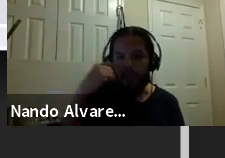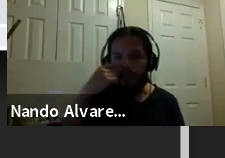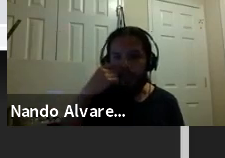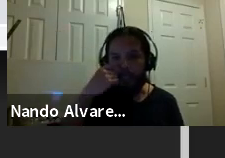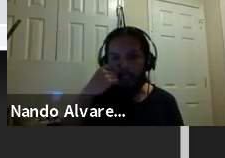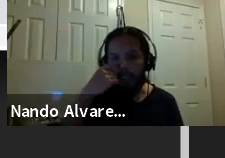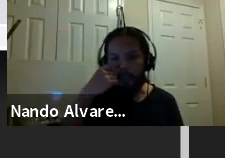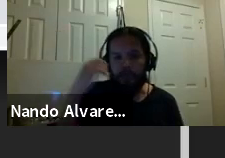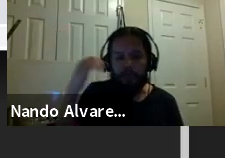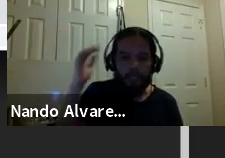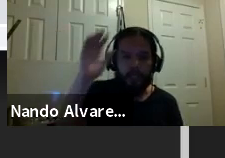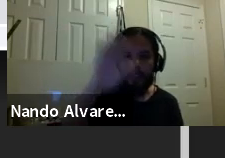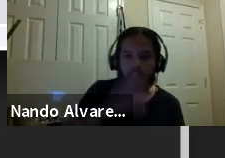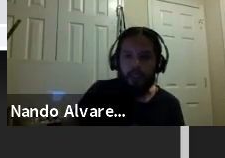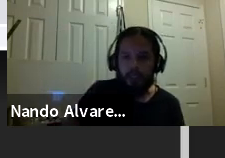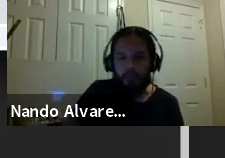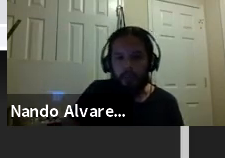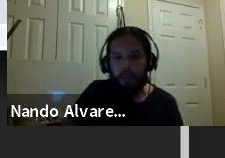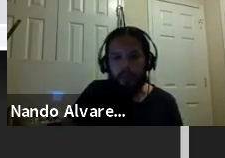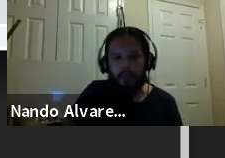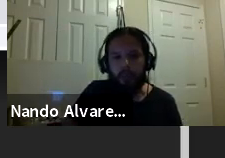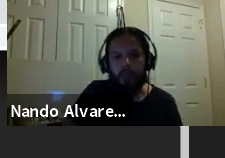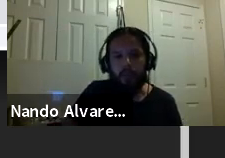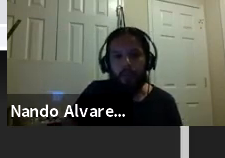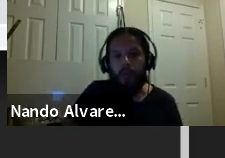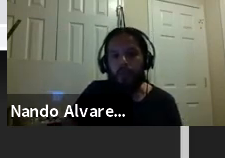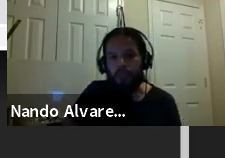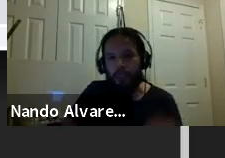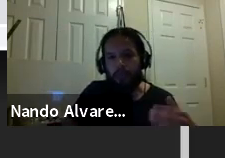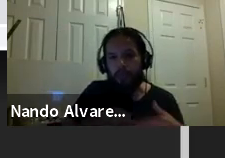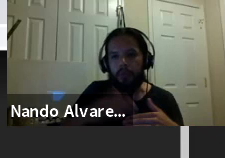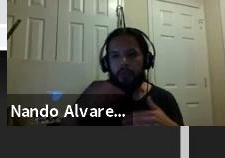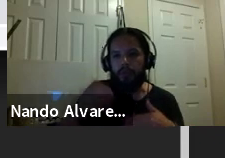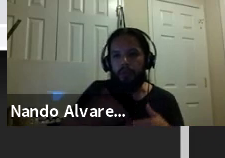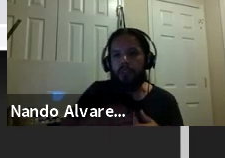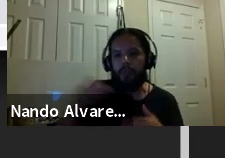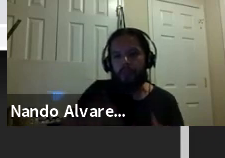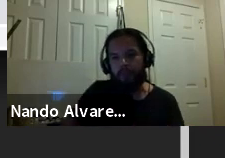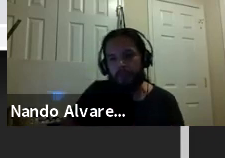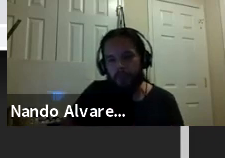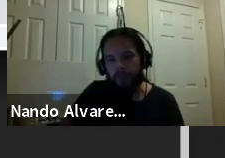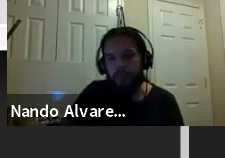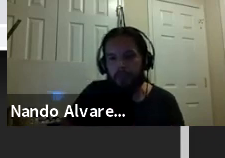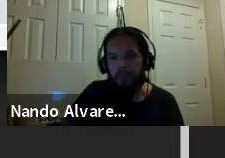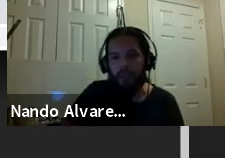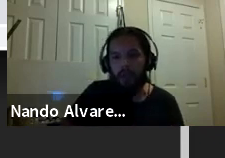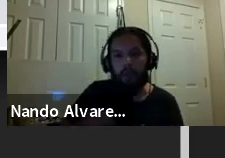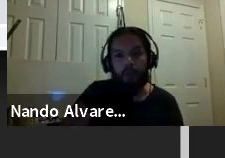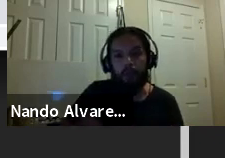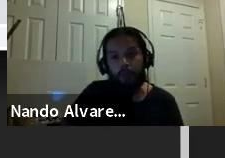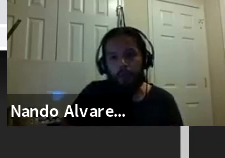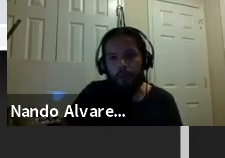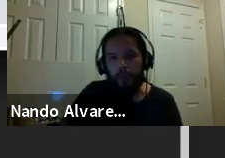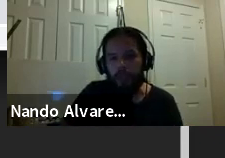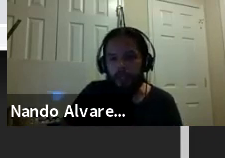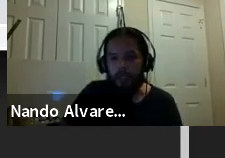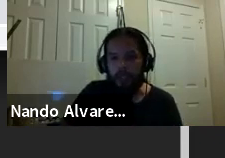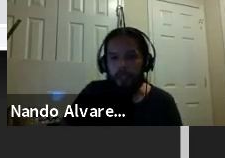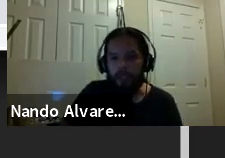look at the end before I actually hit the wall. So I will share with you kind of the steps that I'm going to take, how I'm going to move